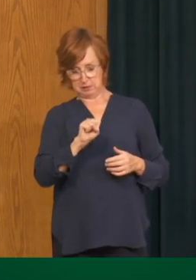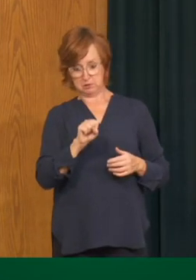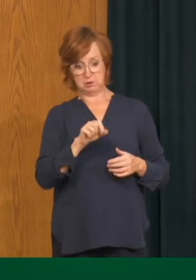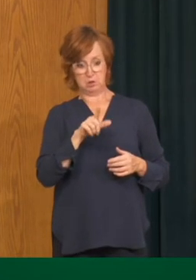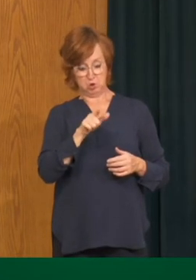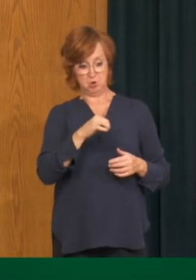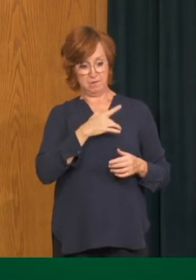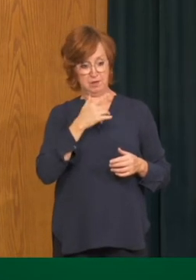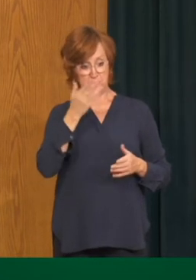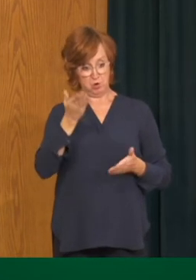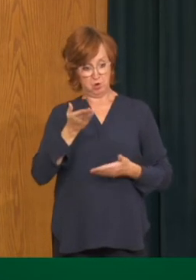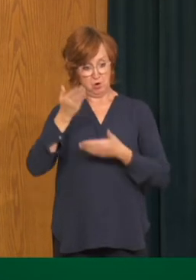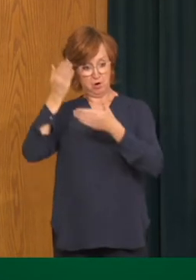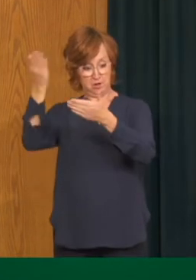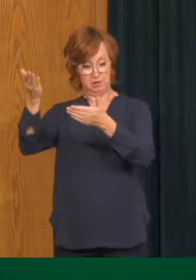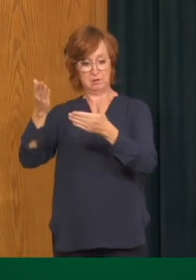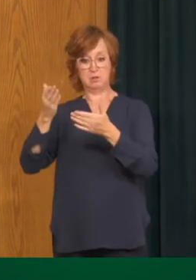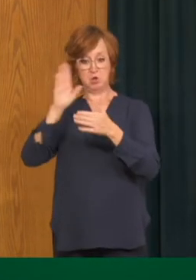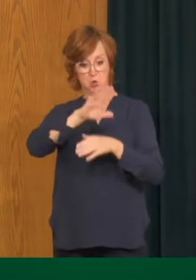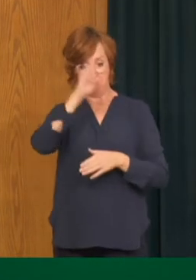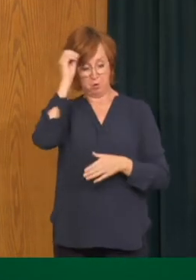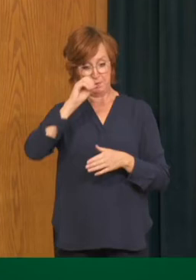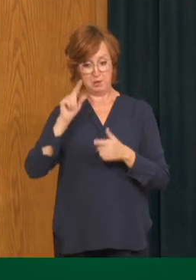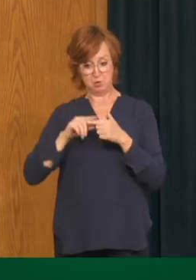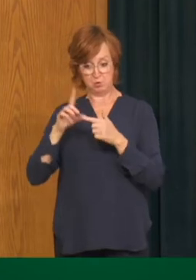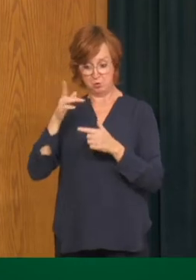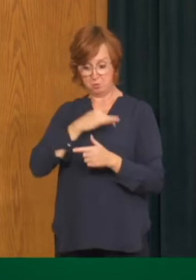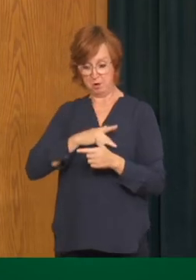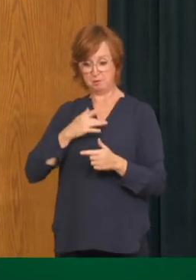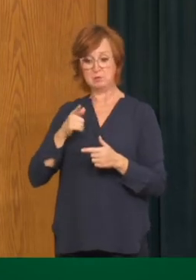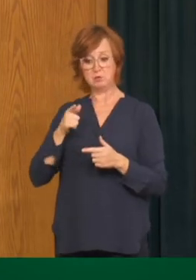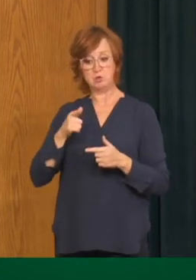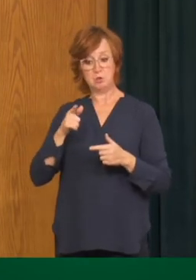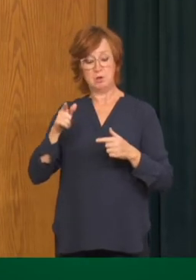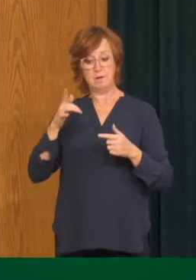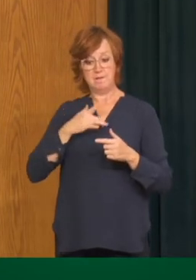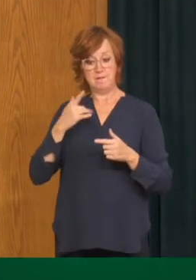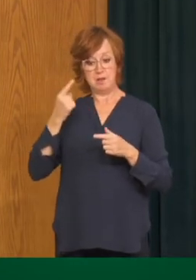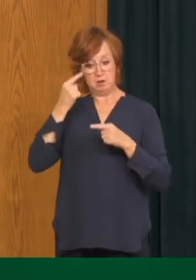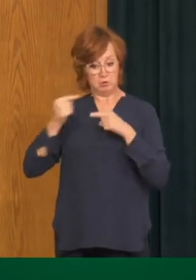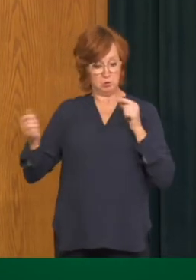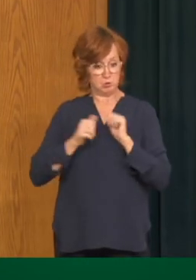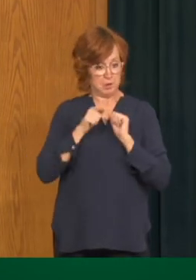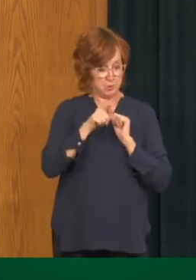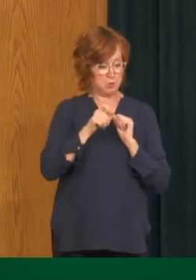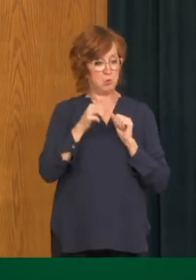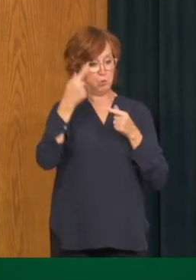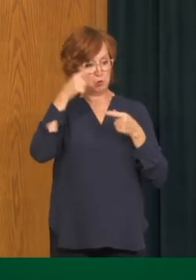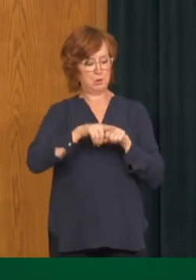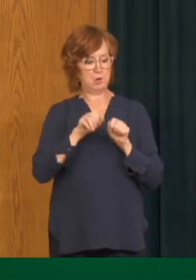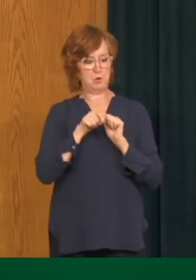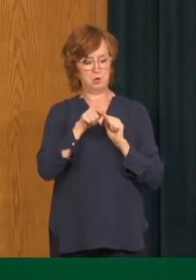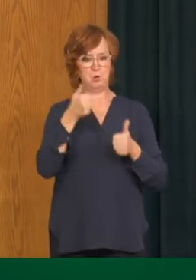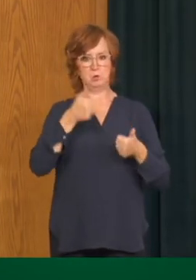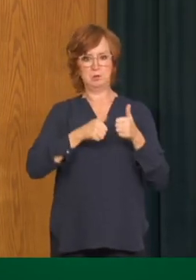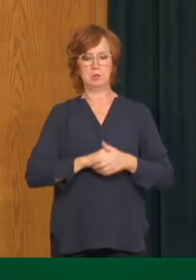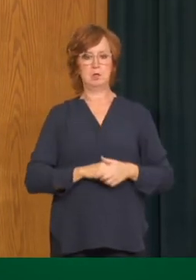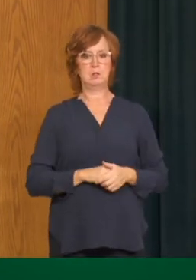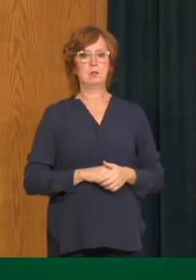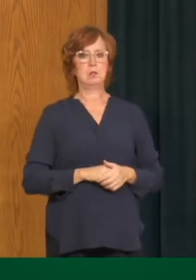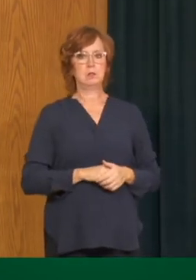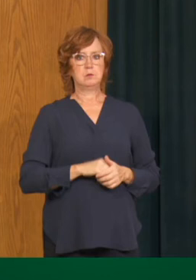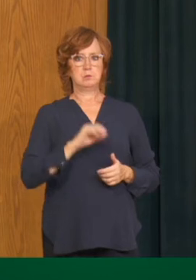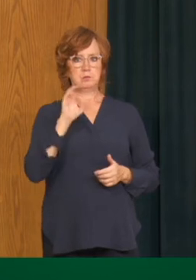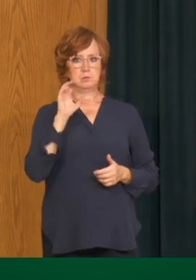objectives get in the way? So I think, first of all, we have to remember that when we look at even expert consensus